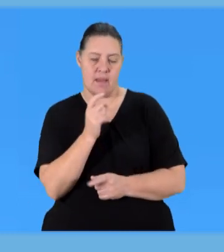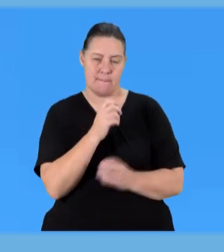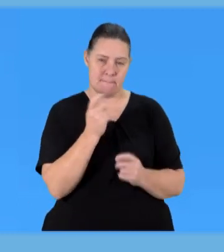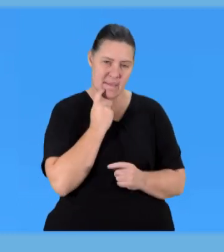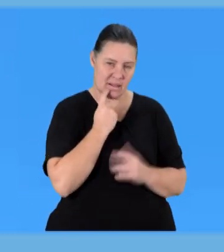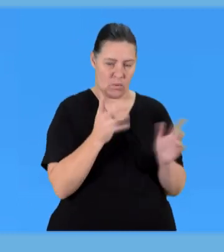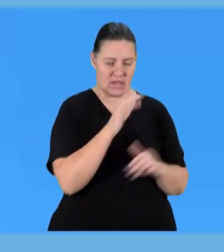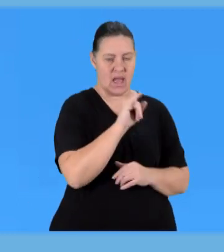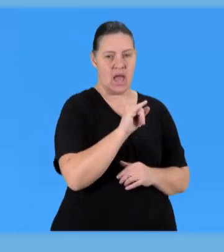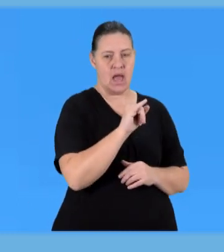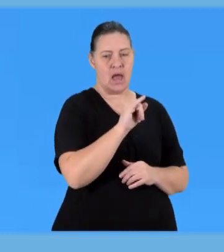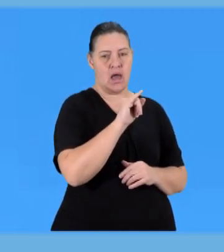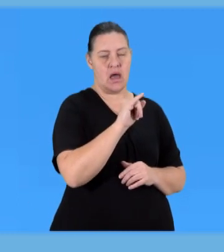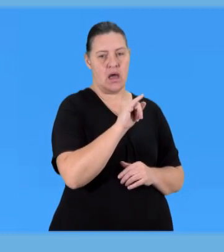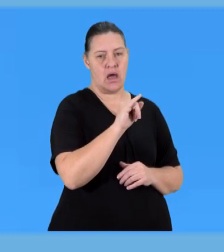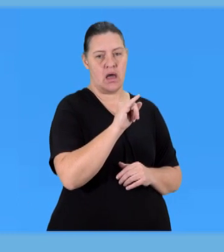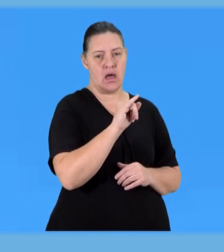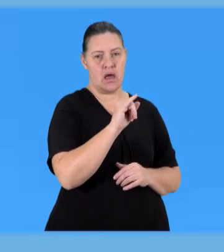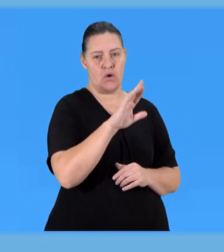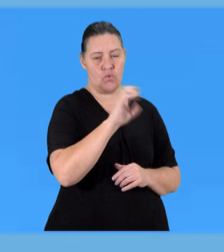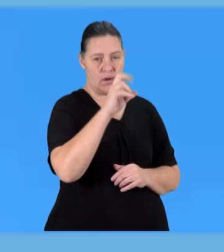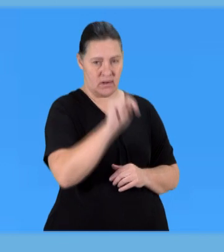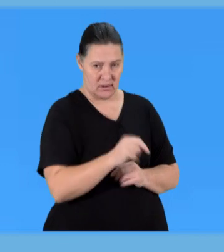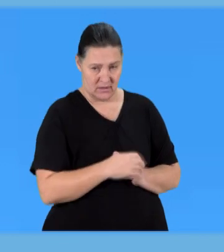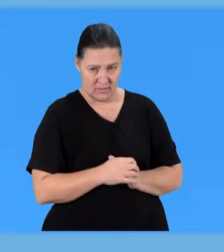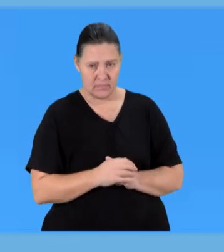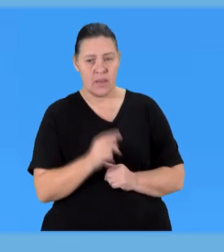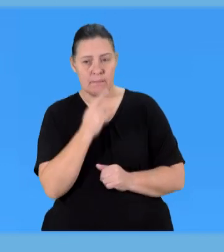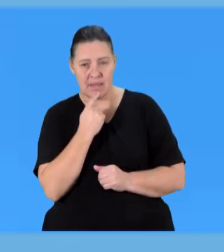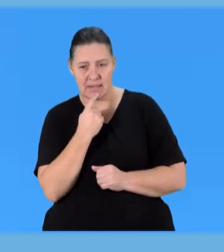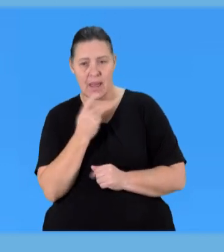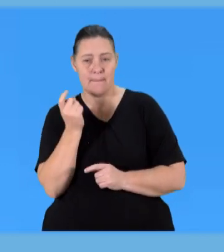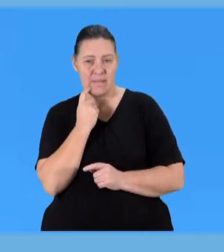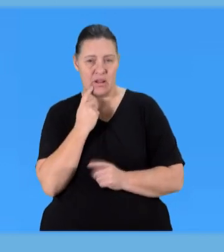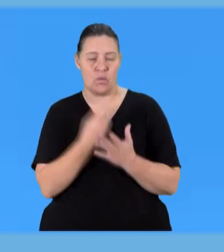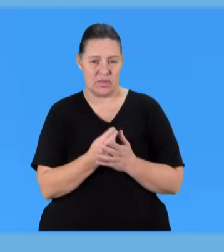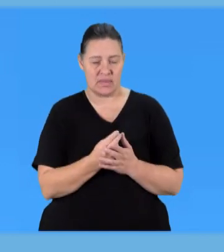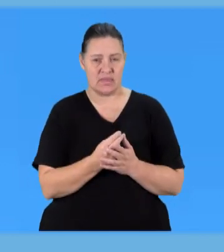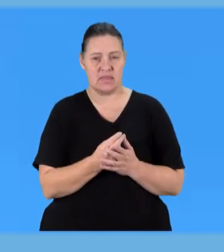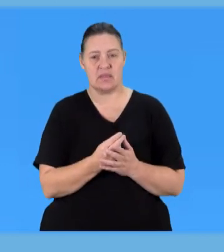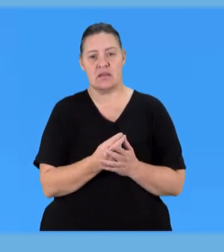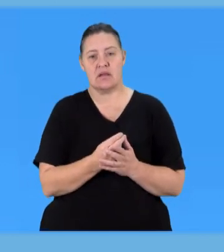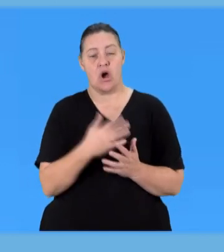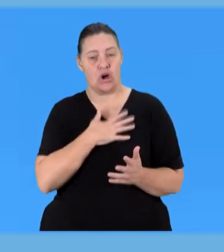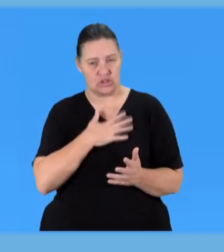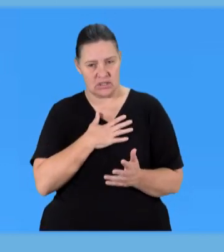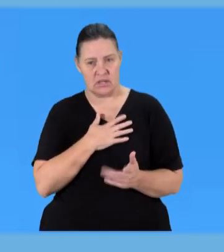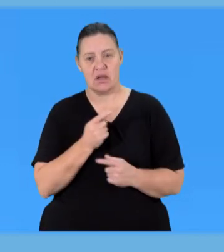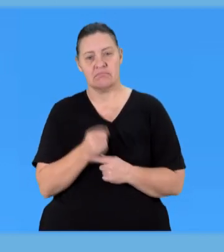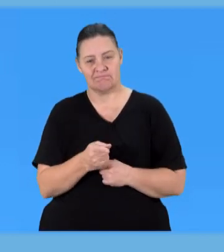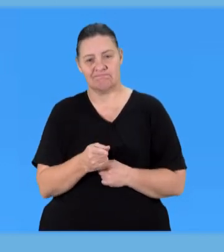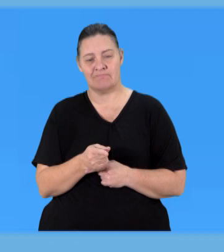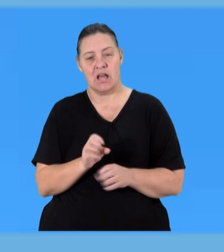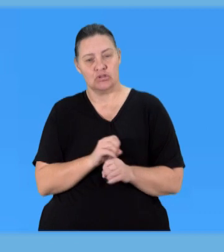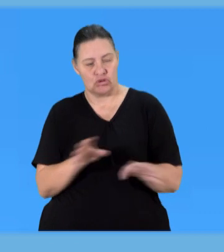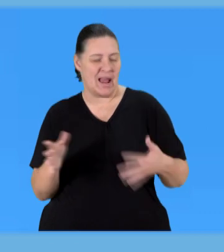being iron. So let's start. We know that reactions of metals with oxygen, so reactions in general, they are